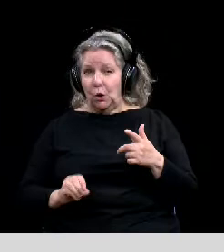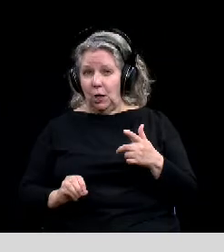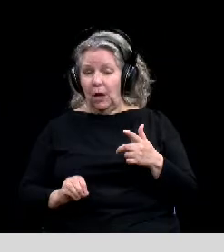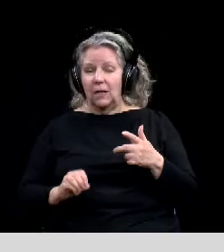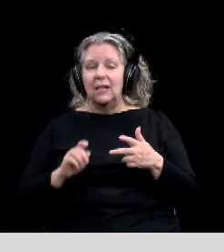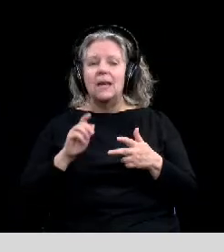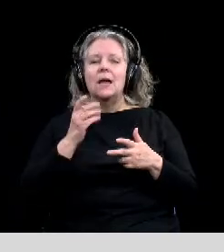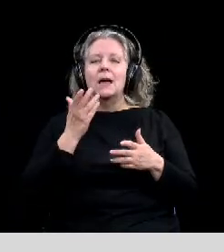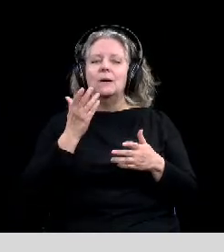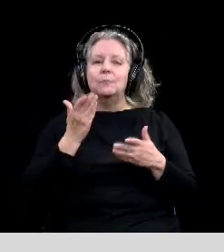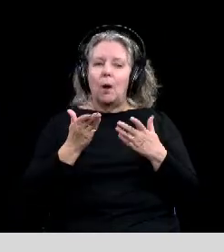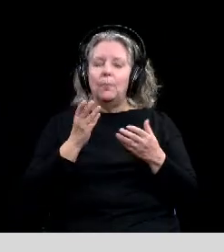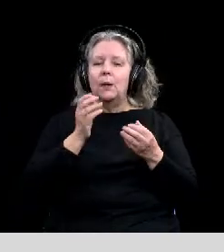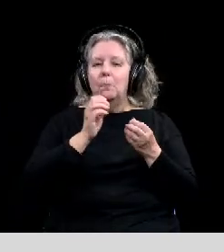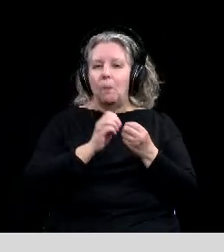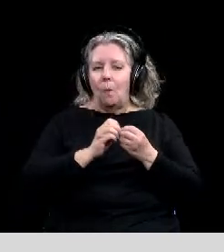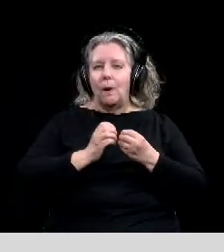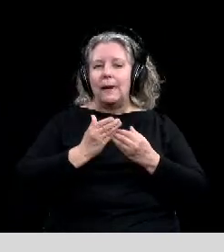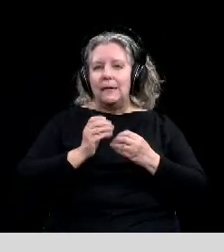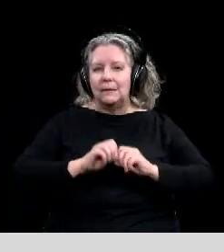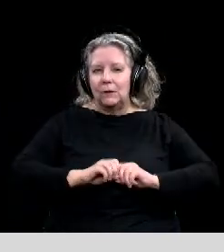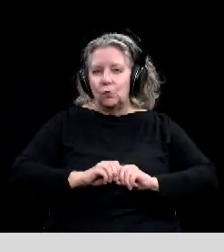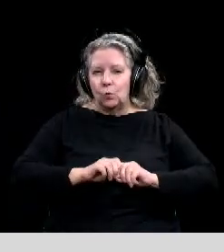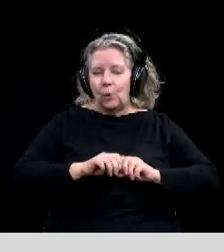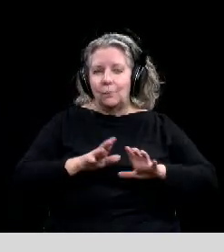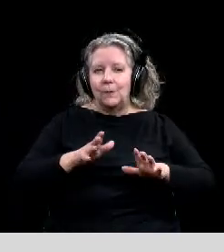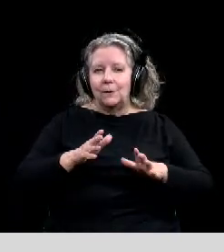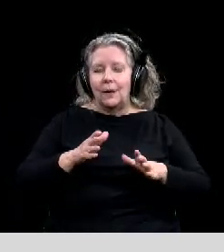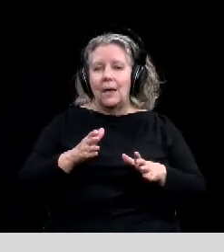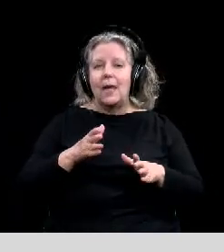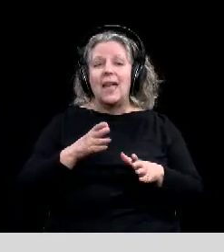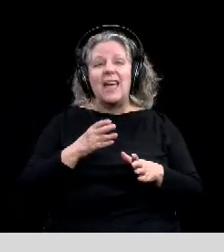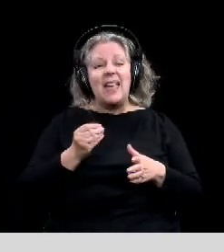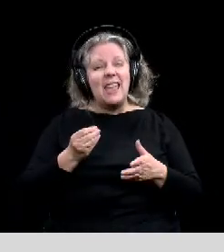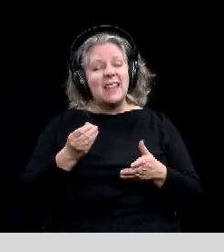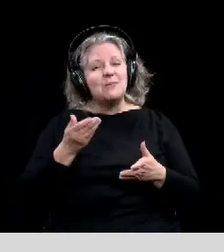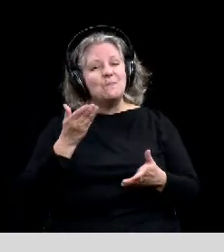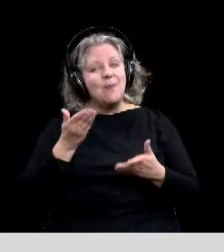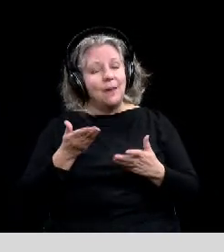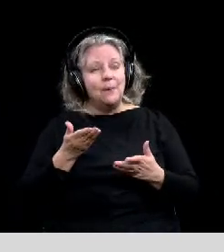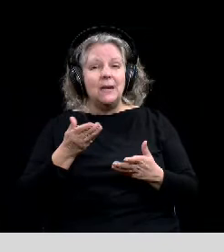less responsive to the vaccine. There are some preliminary